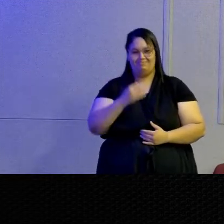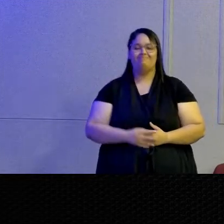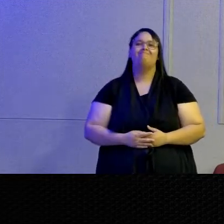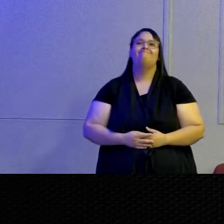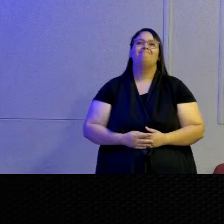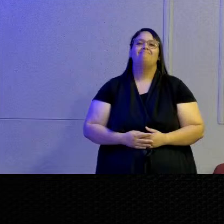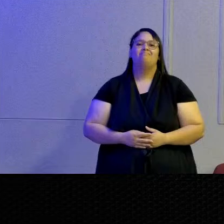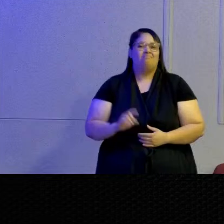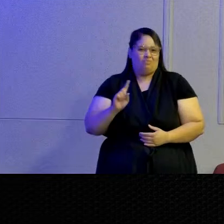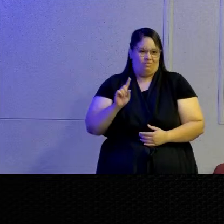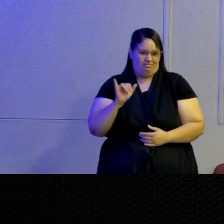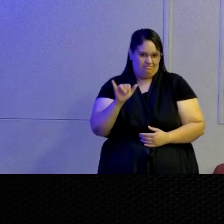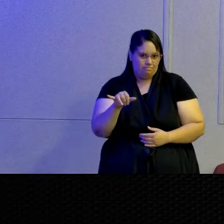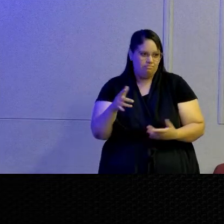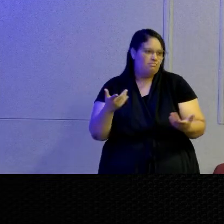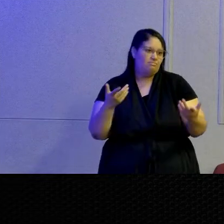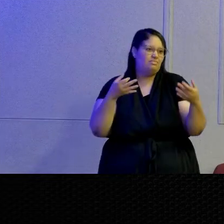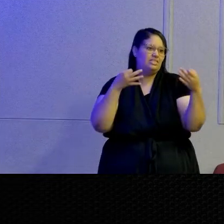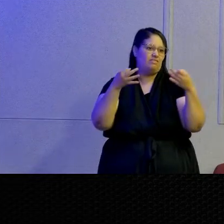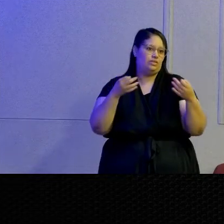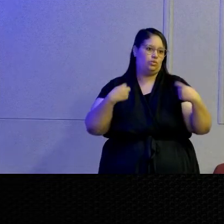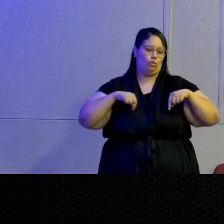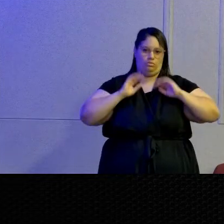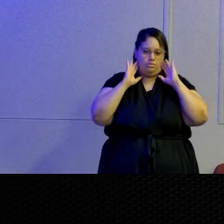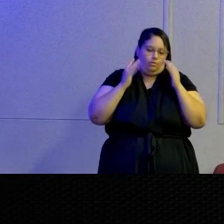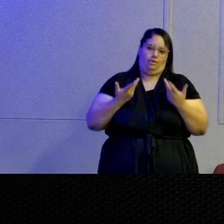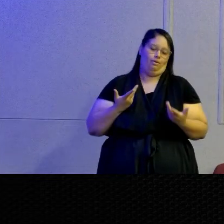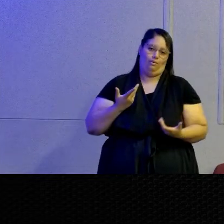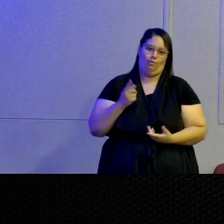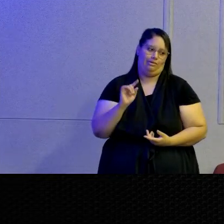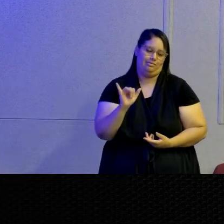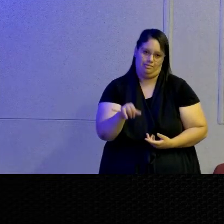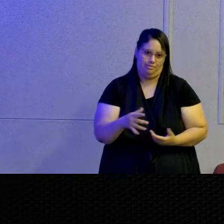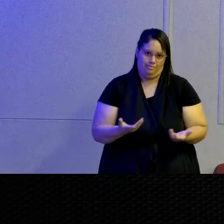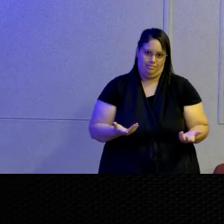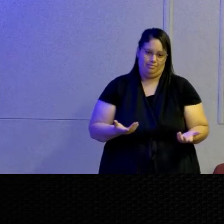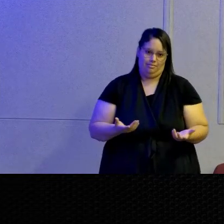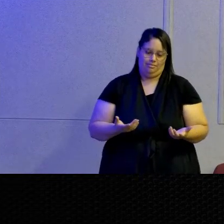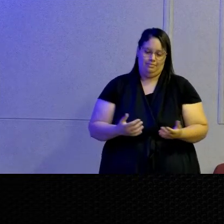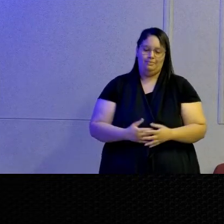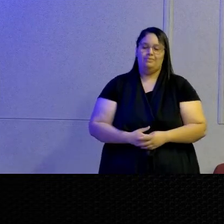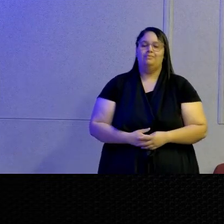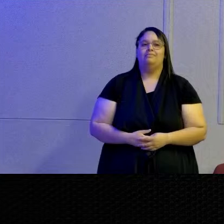What are they? Well, of course, by definition, we don't know what they are.